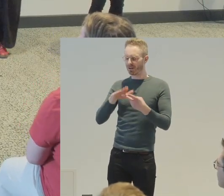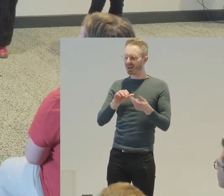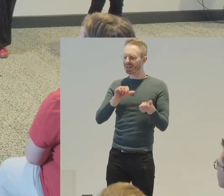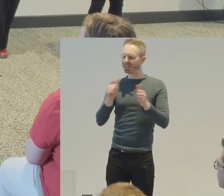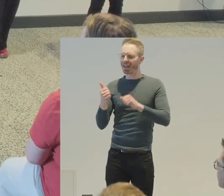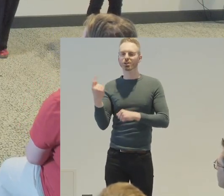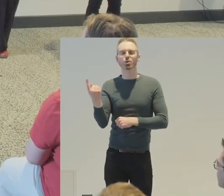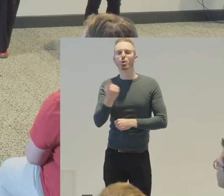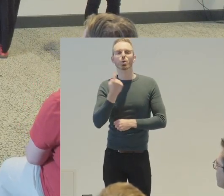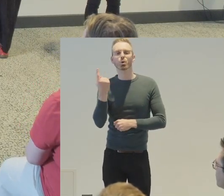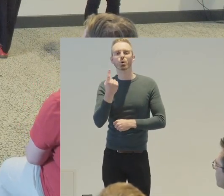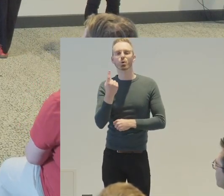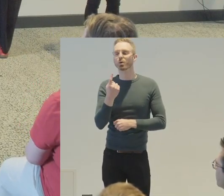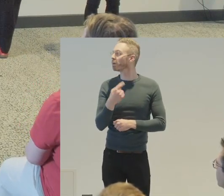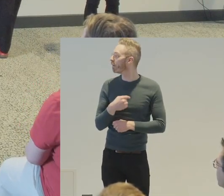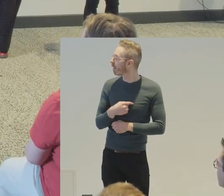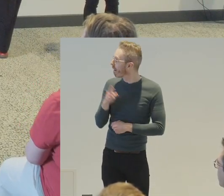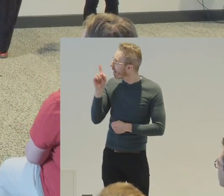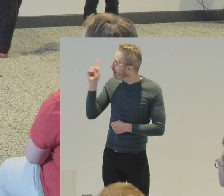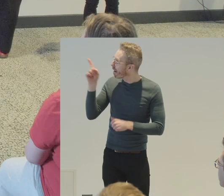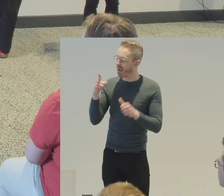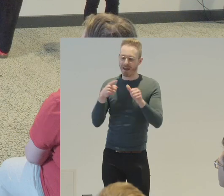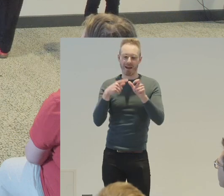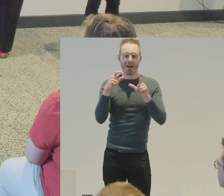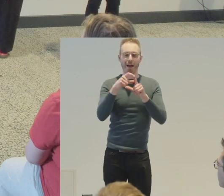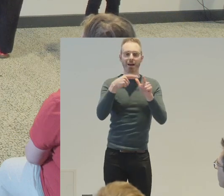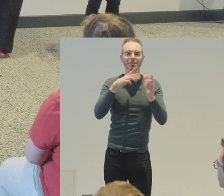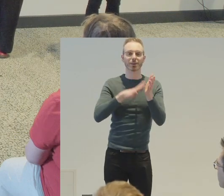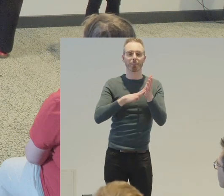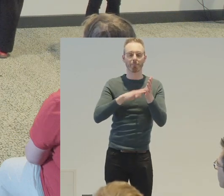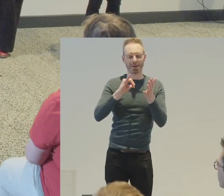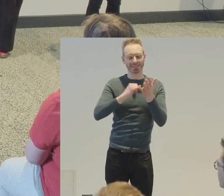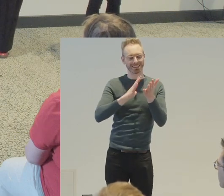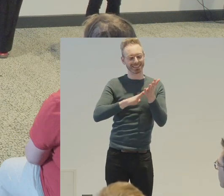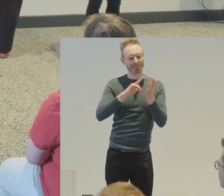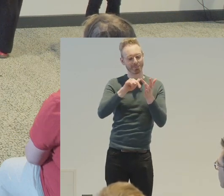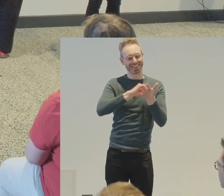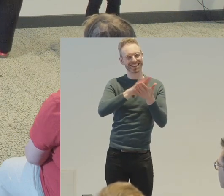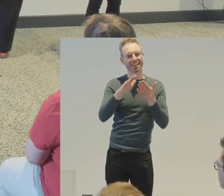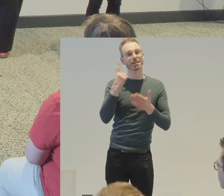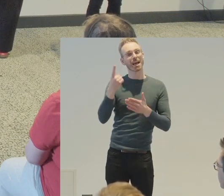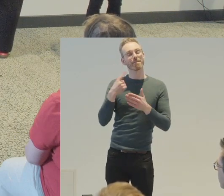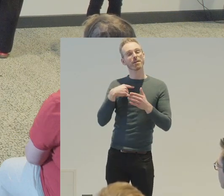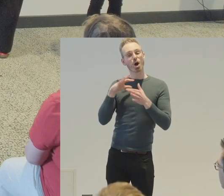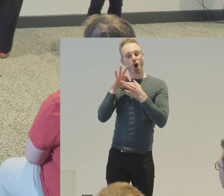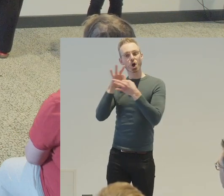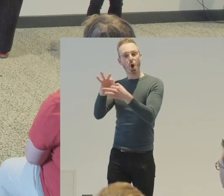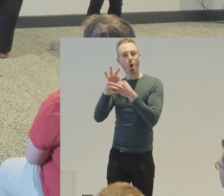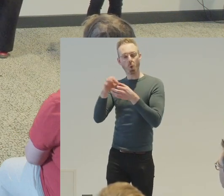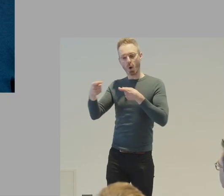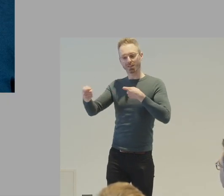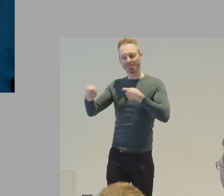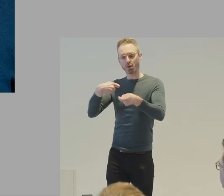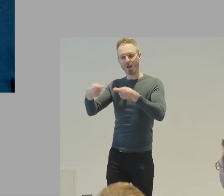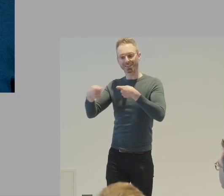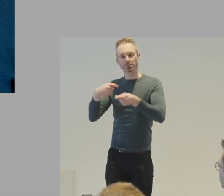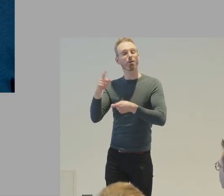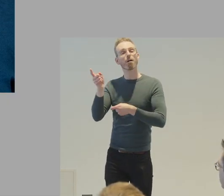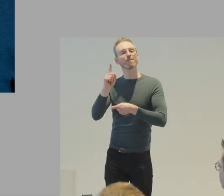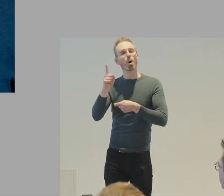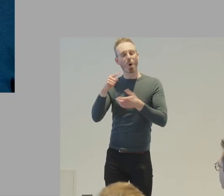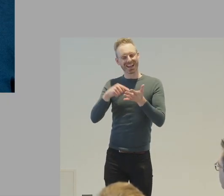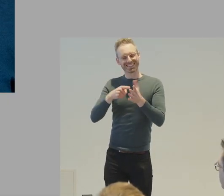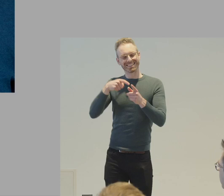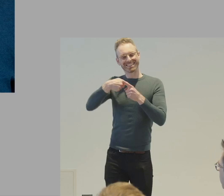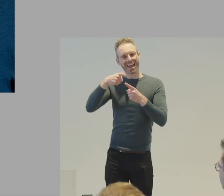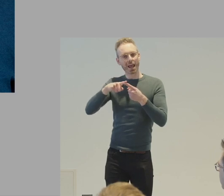Next we've got Adam Smith, who is our co-director for Take Part. So that means that's part of our